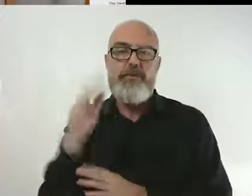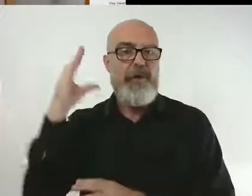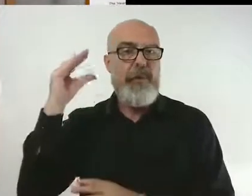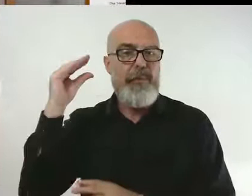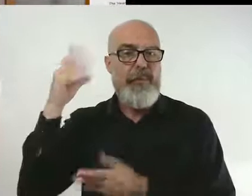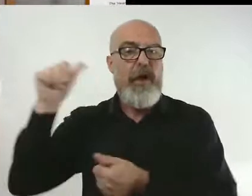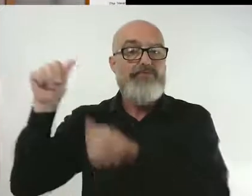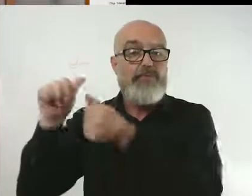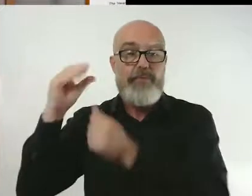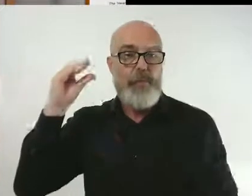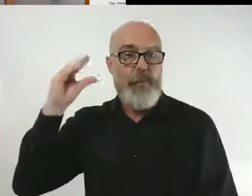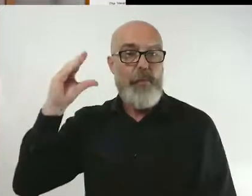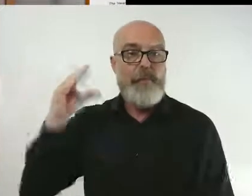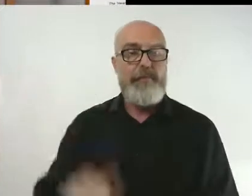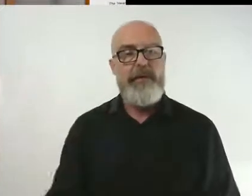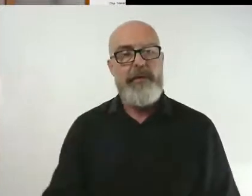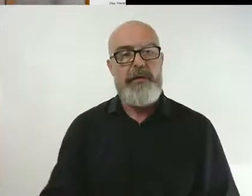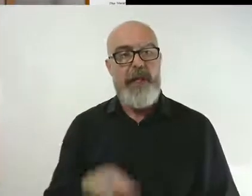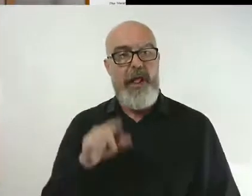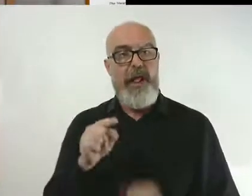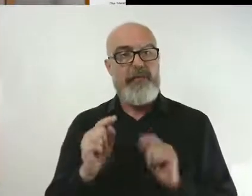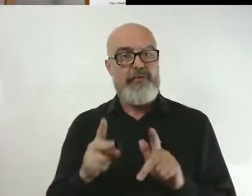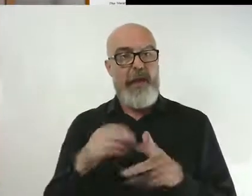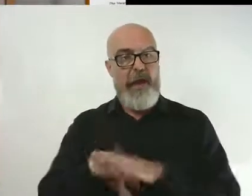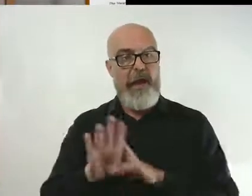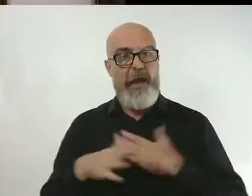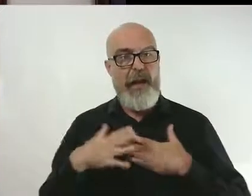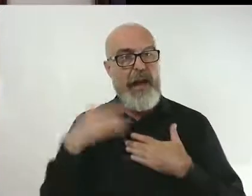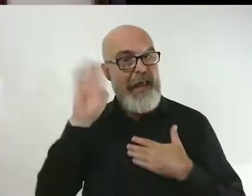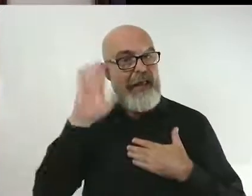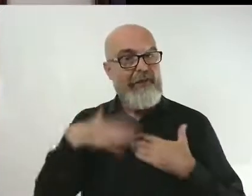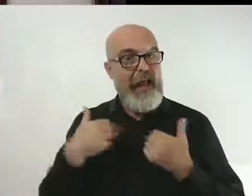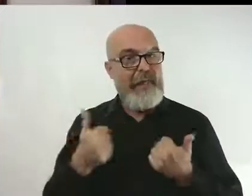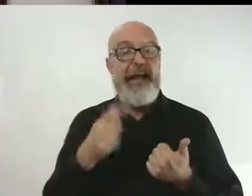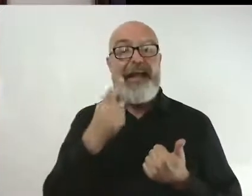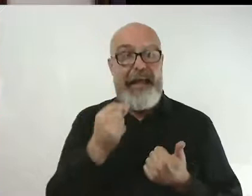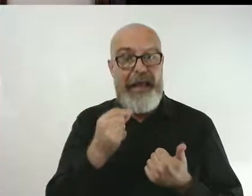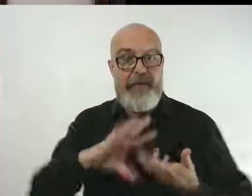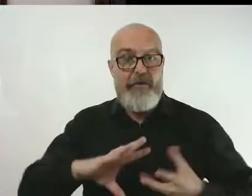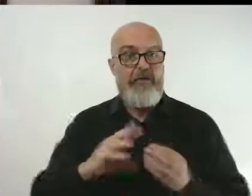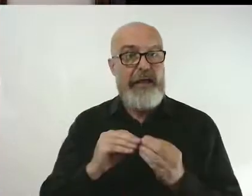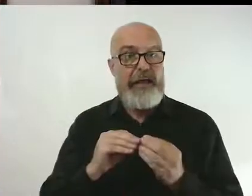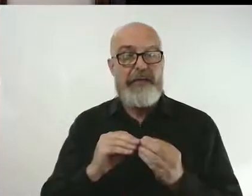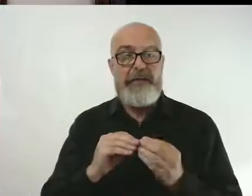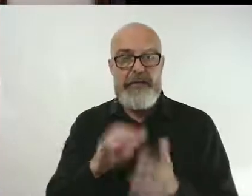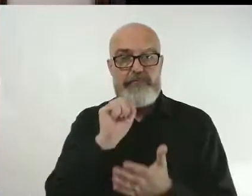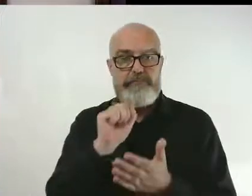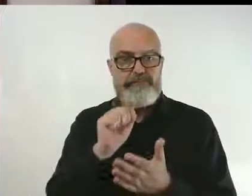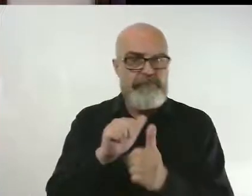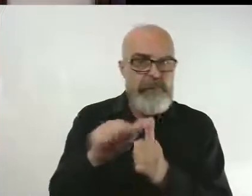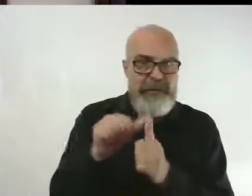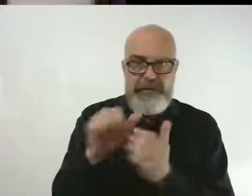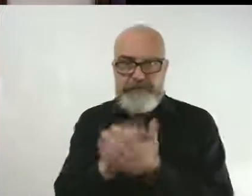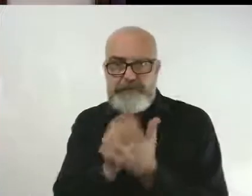could reduce hearing loss in older age. This approach in hearing health can lead to